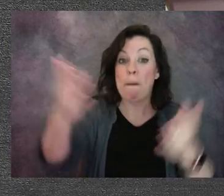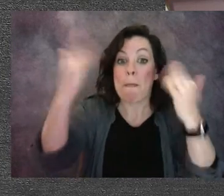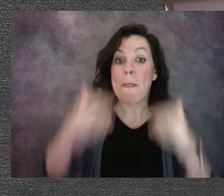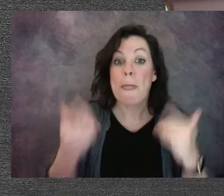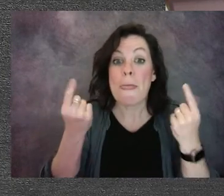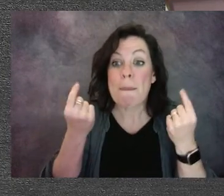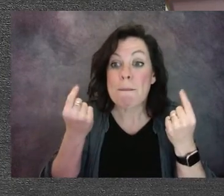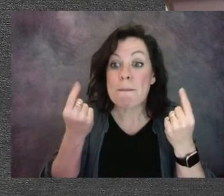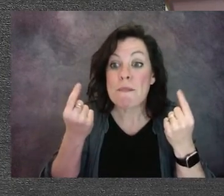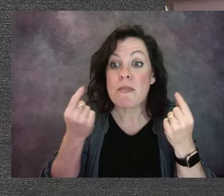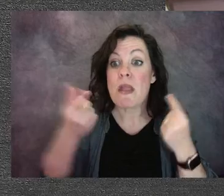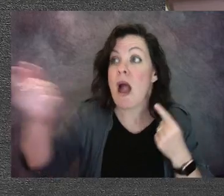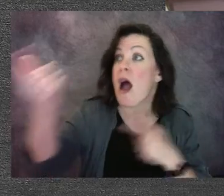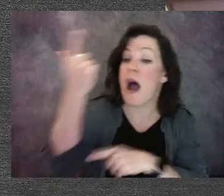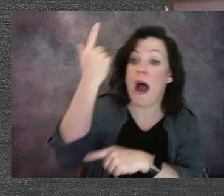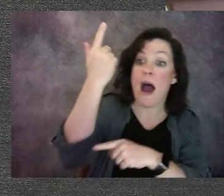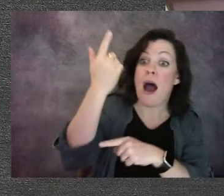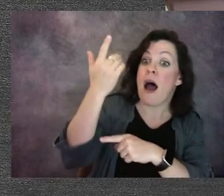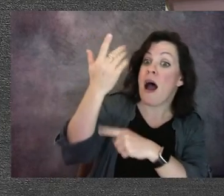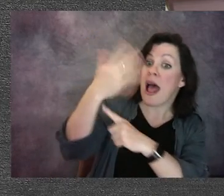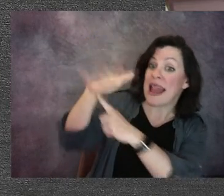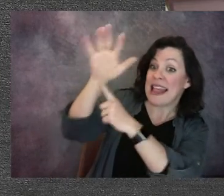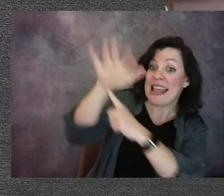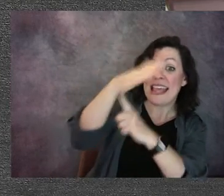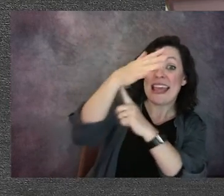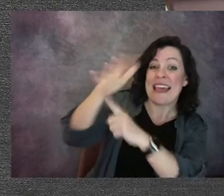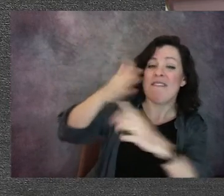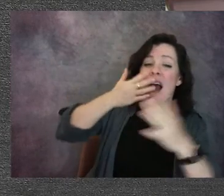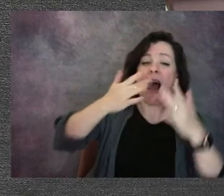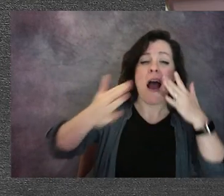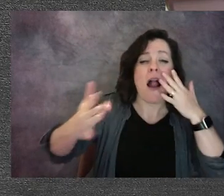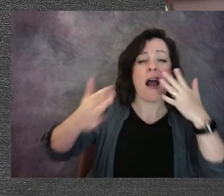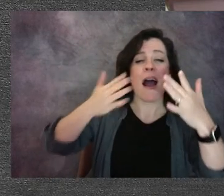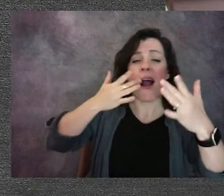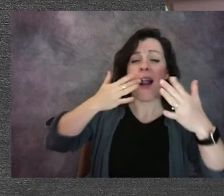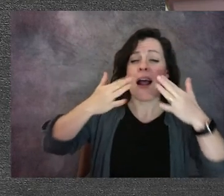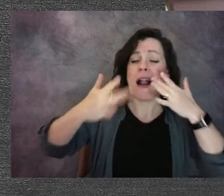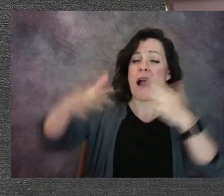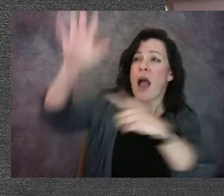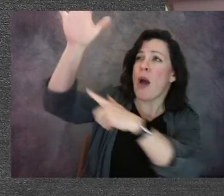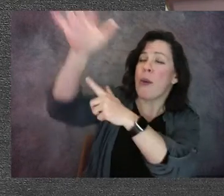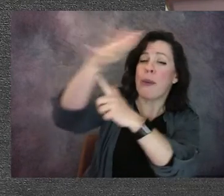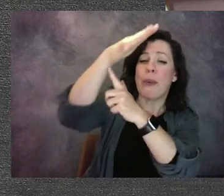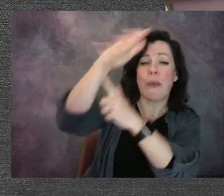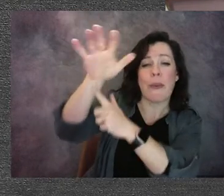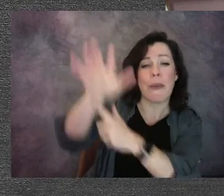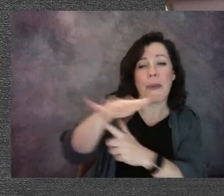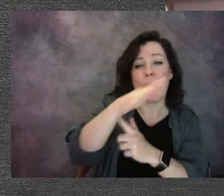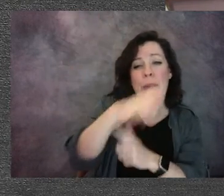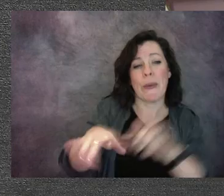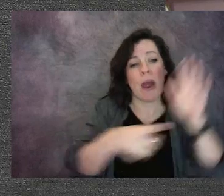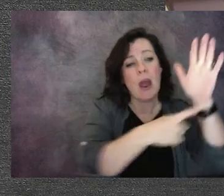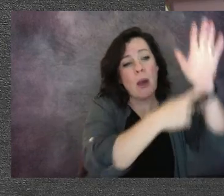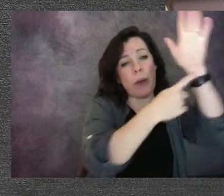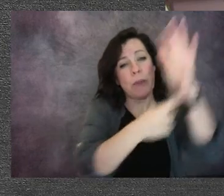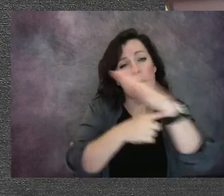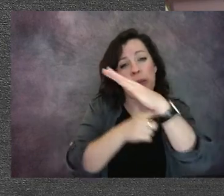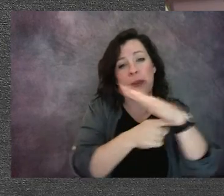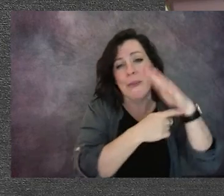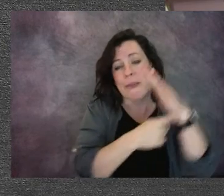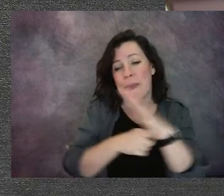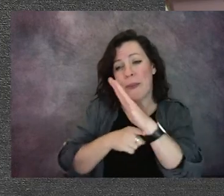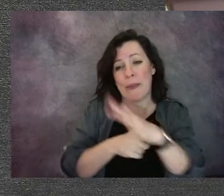Then the second line is, colored leaves fall fast and slow. Colored